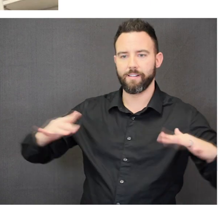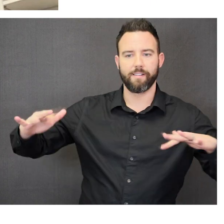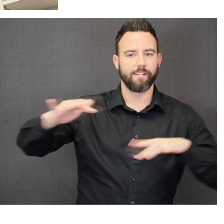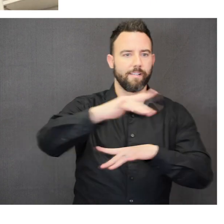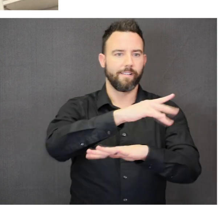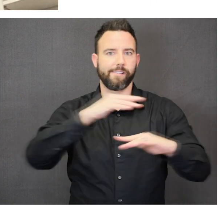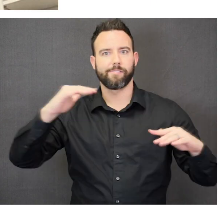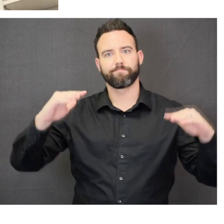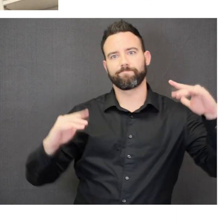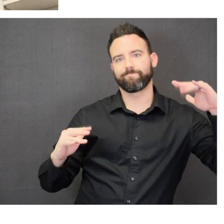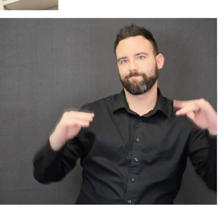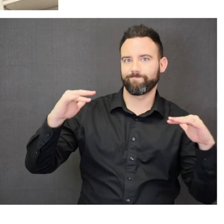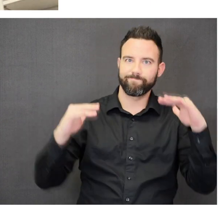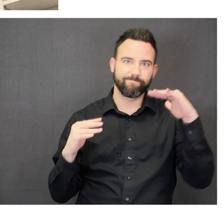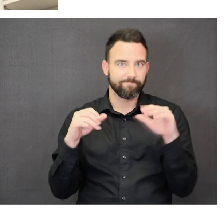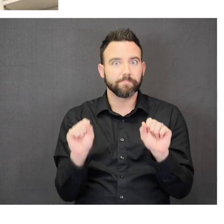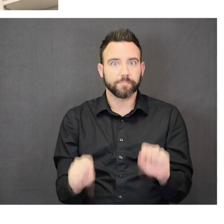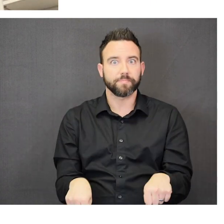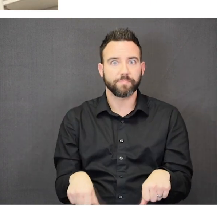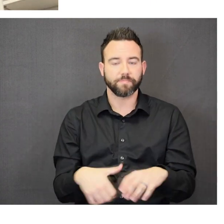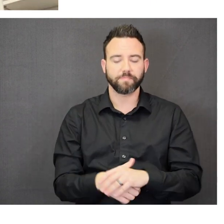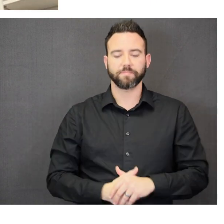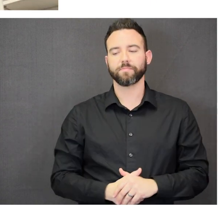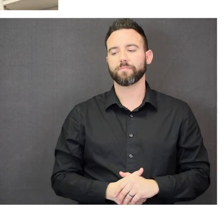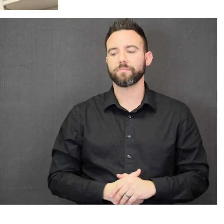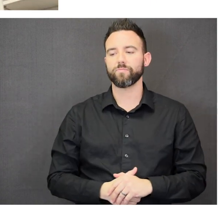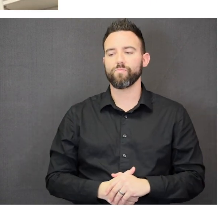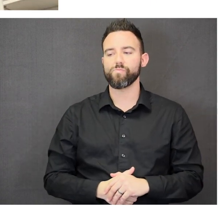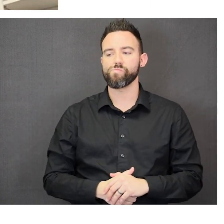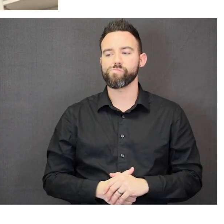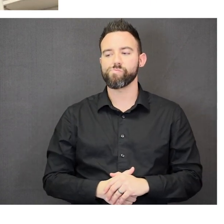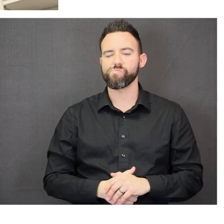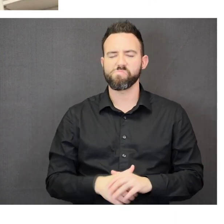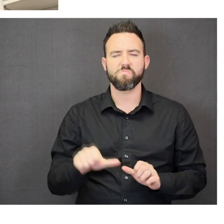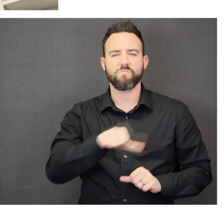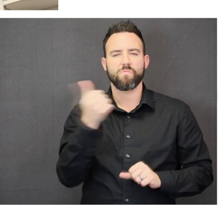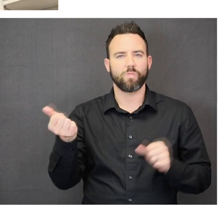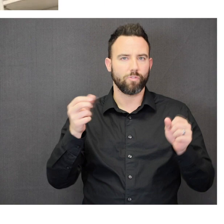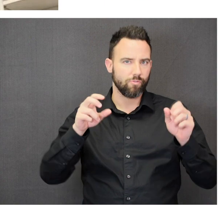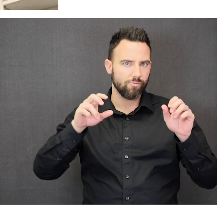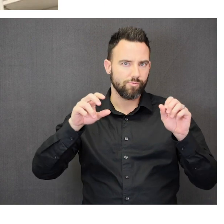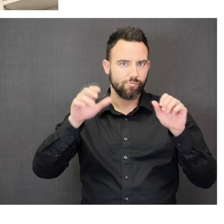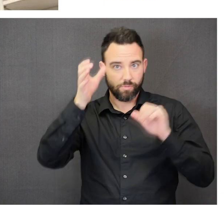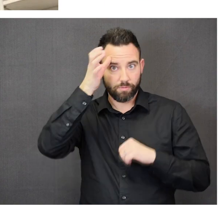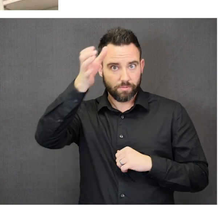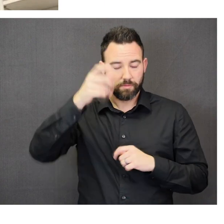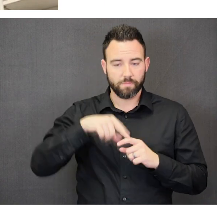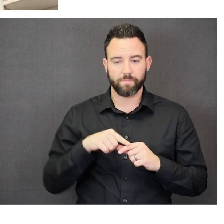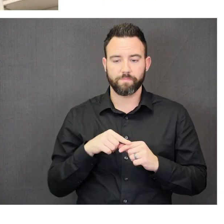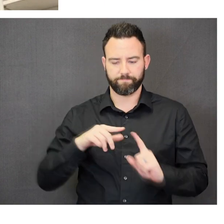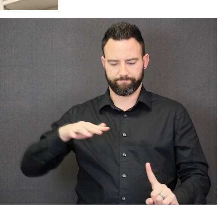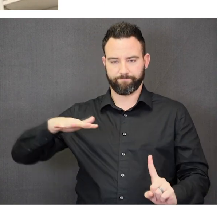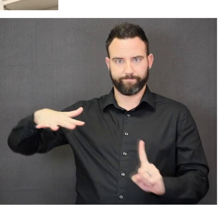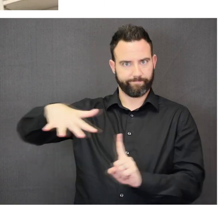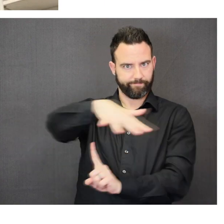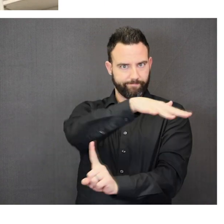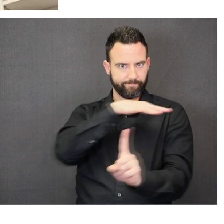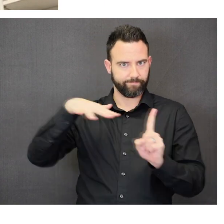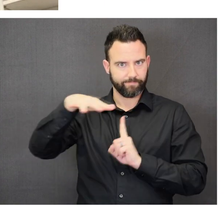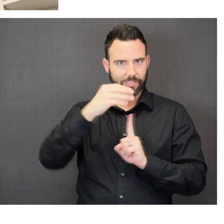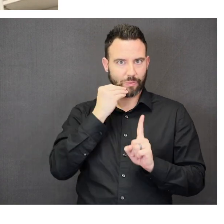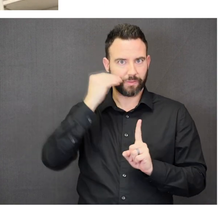family. A couple other things. Environmentally, take the time to really look at what is happening in